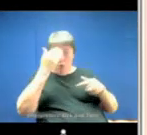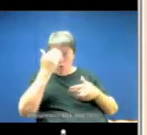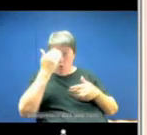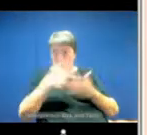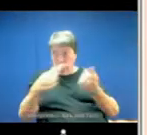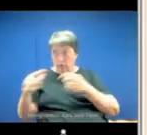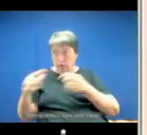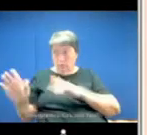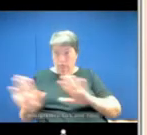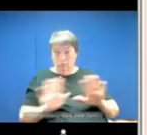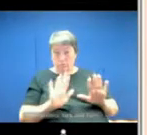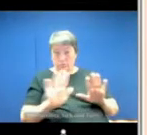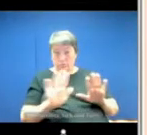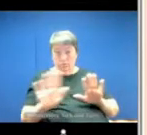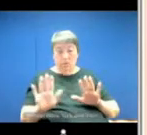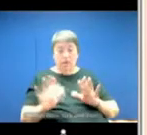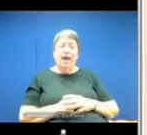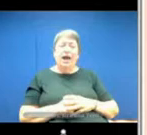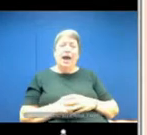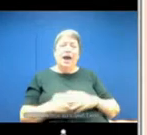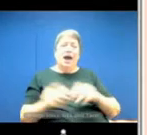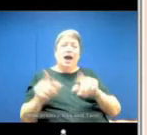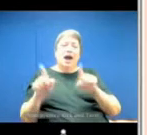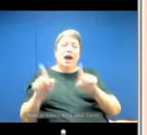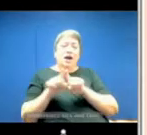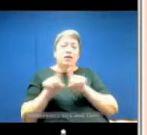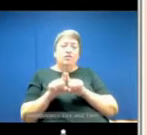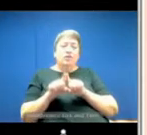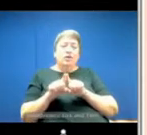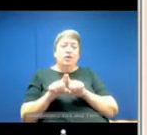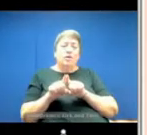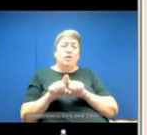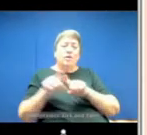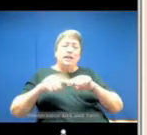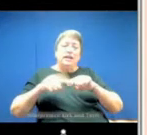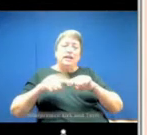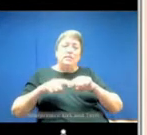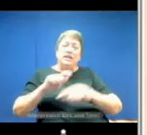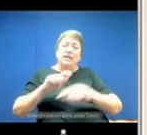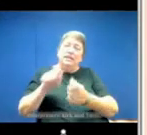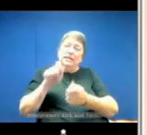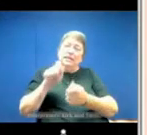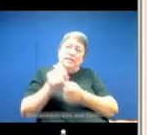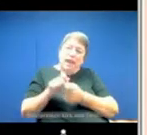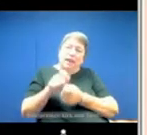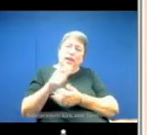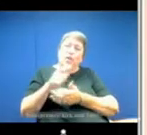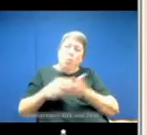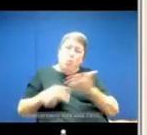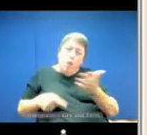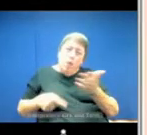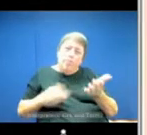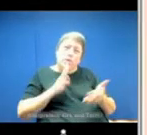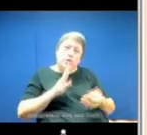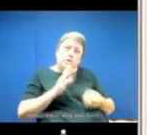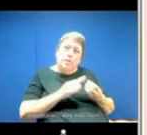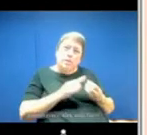I think it also depends on exactly what they want to talk to the witness about. You see,